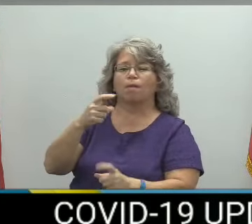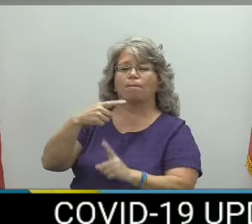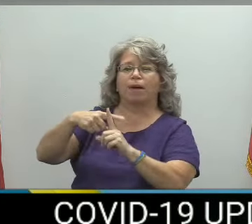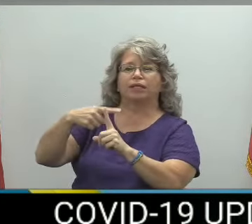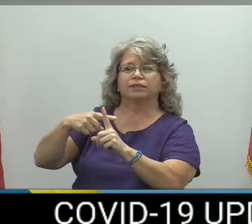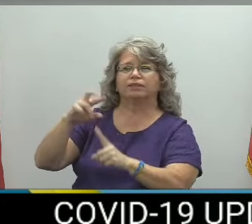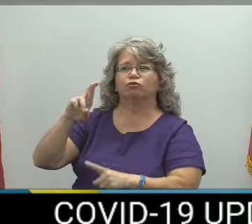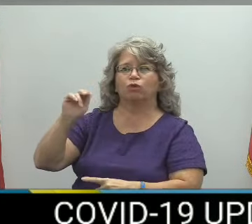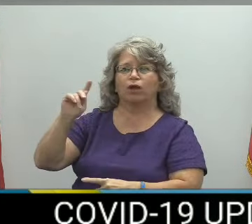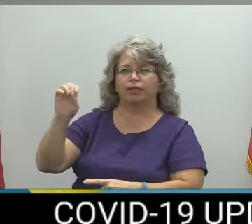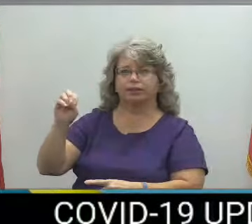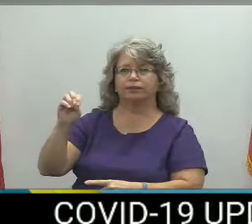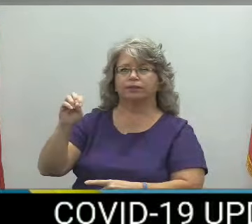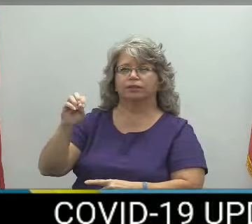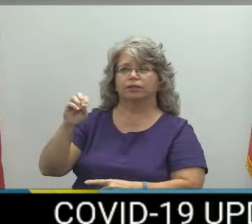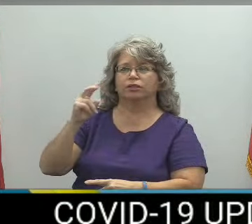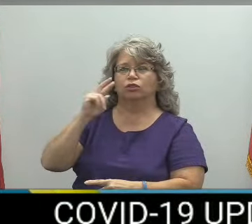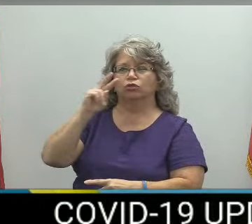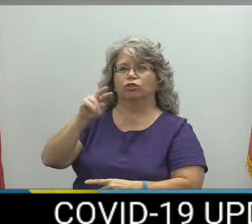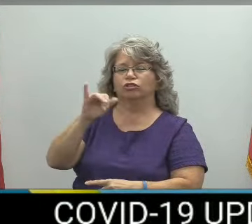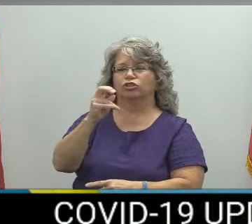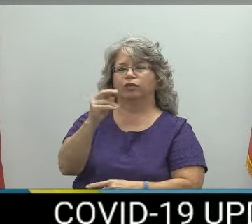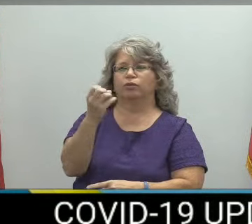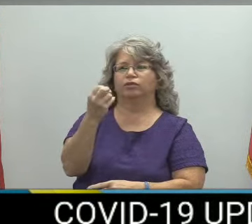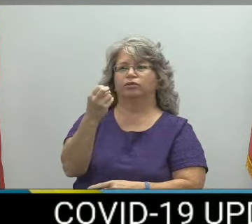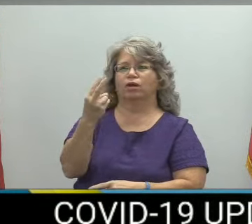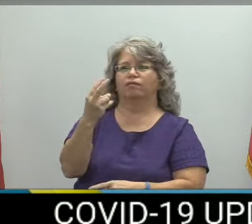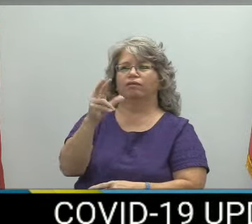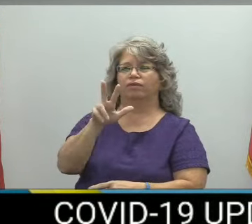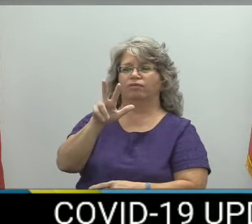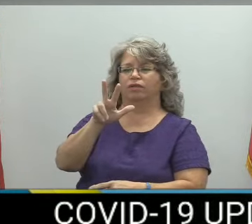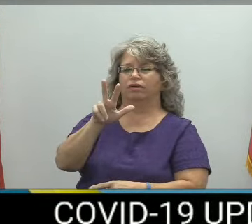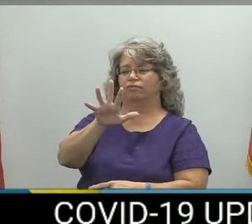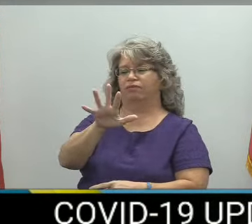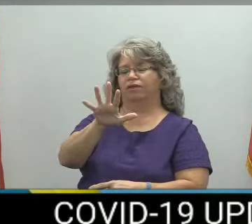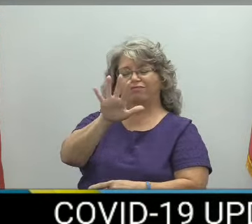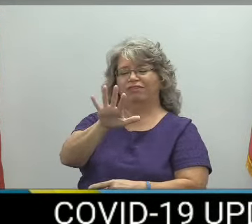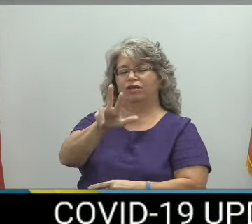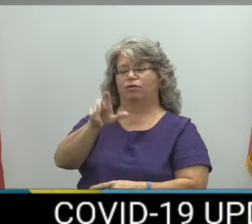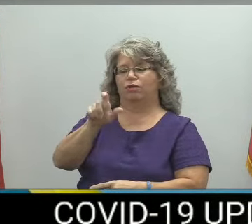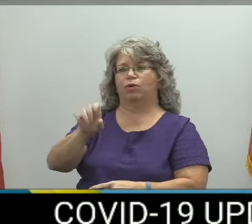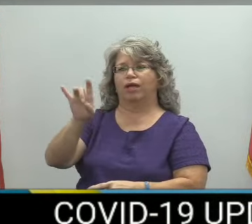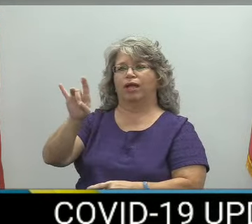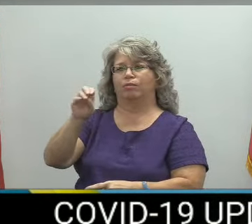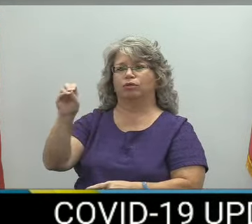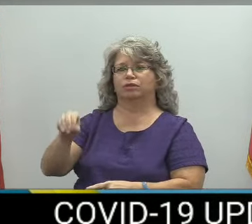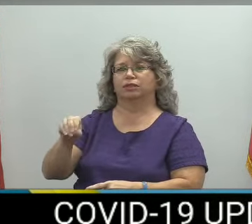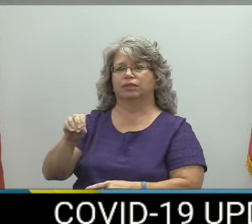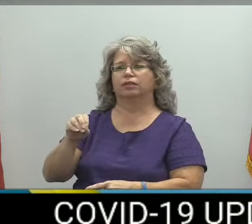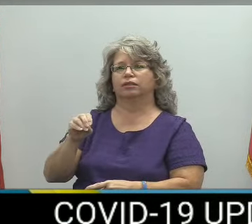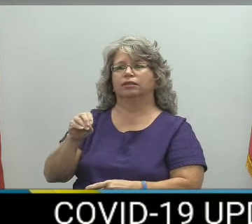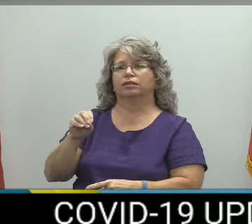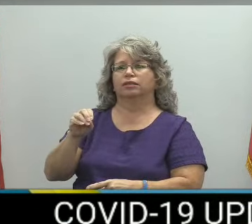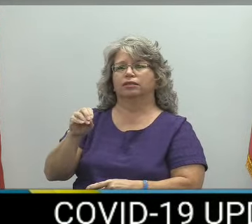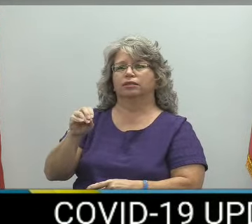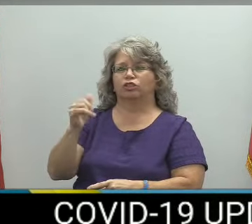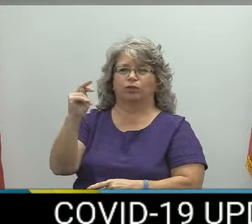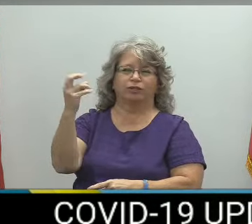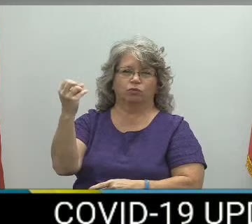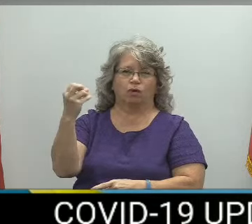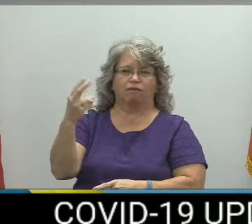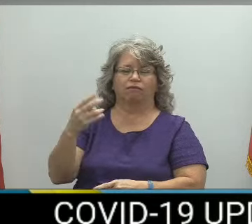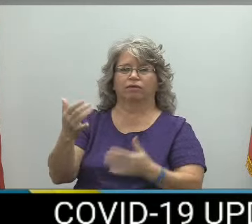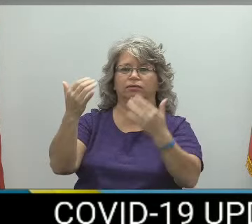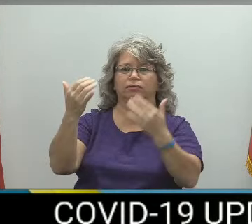from January the 12th, 53.8%, almost 54%, and then it's running 55% currently. 55%